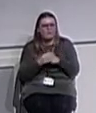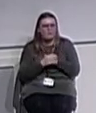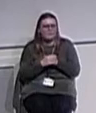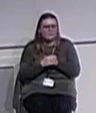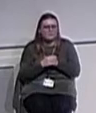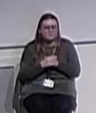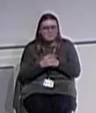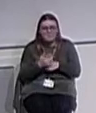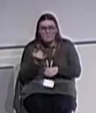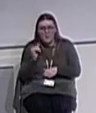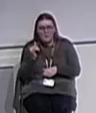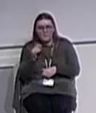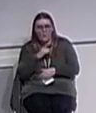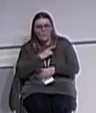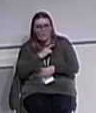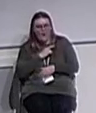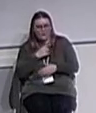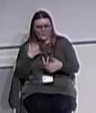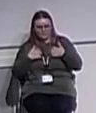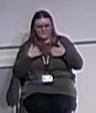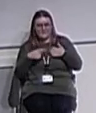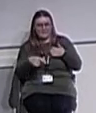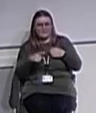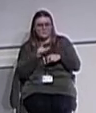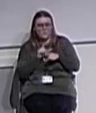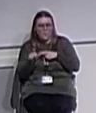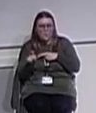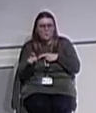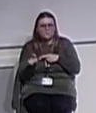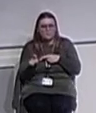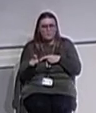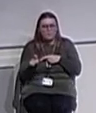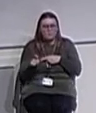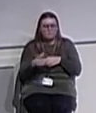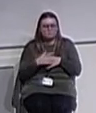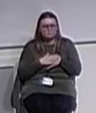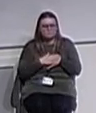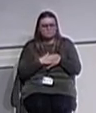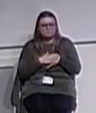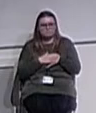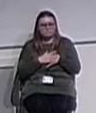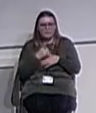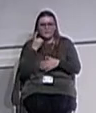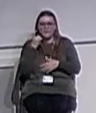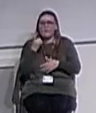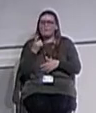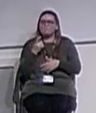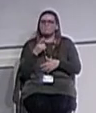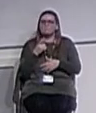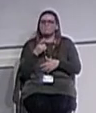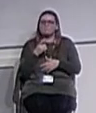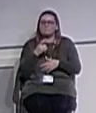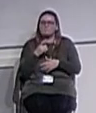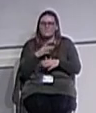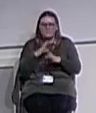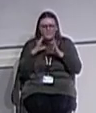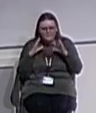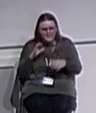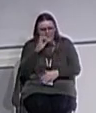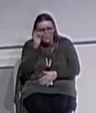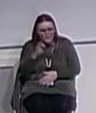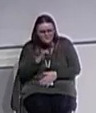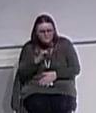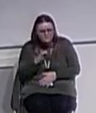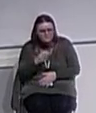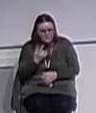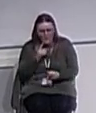reason why you've come into biosciences. But we're very interested in thinking about big questions and challenges, unanswered